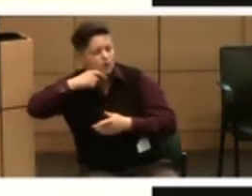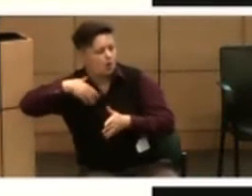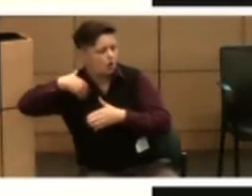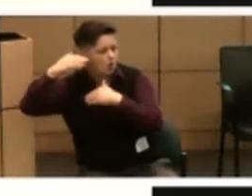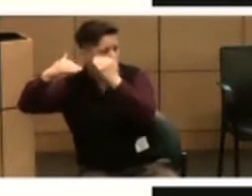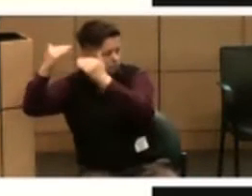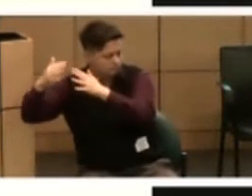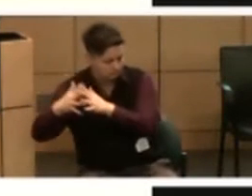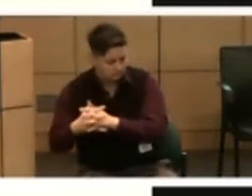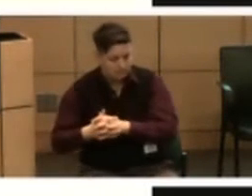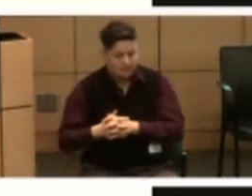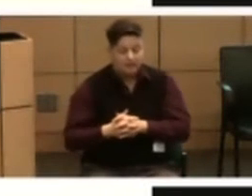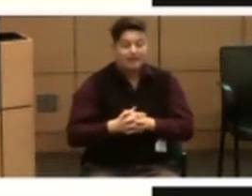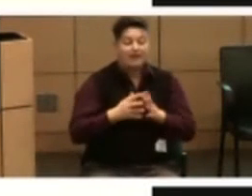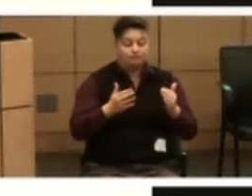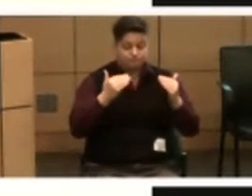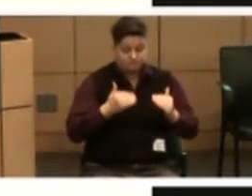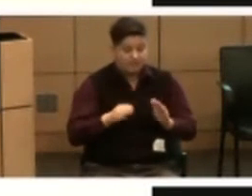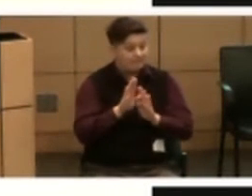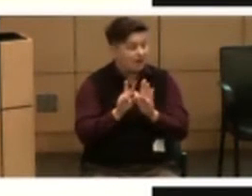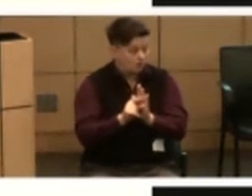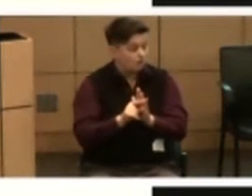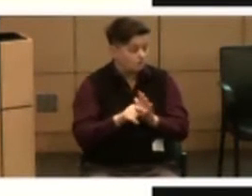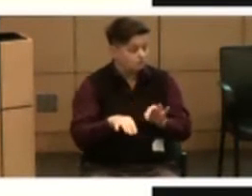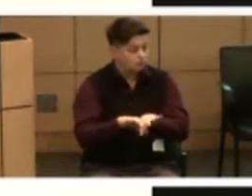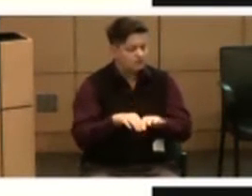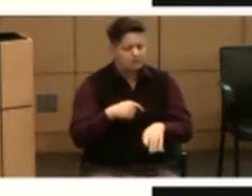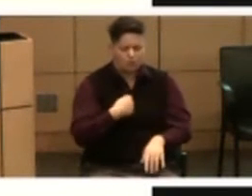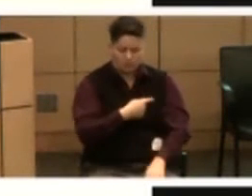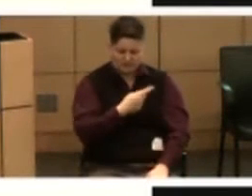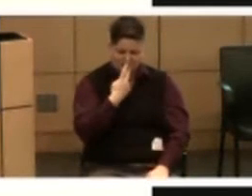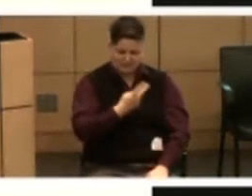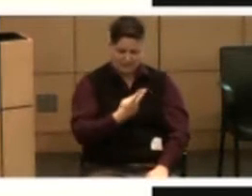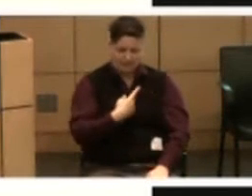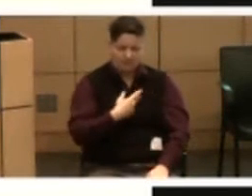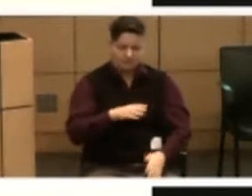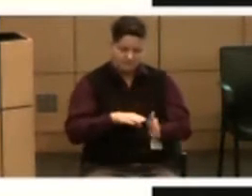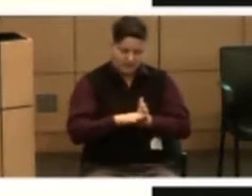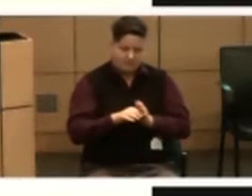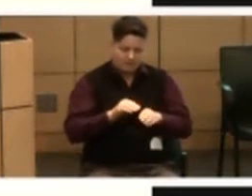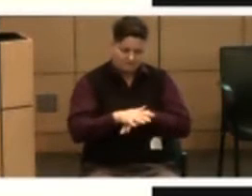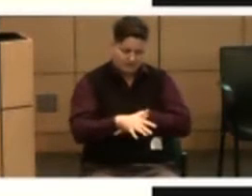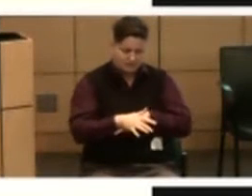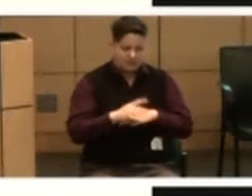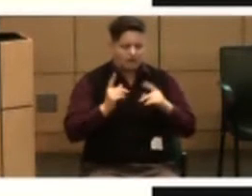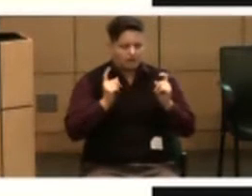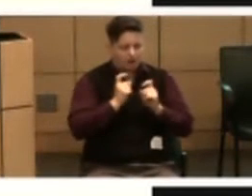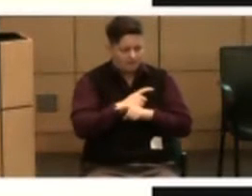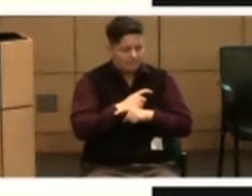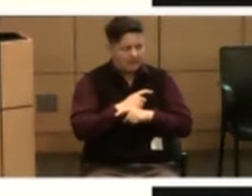a lot. So we see these big prolonged developmental effects when the background's this complex speech masker than when it's a noise